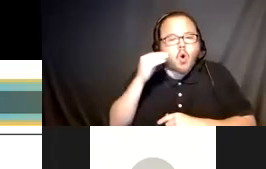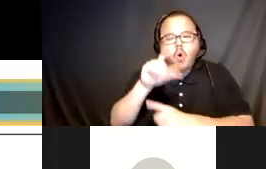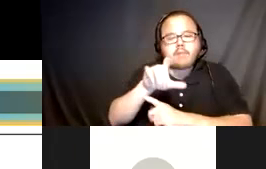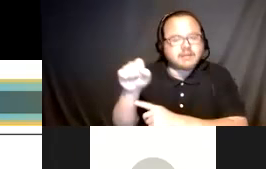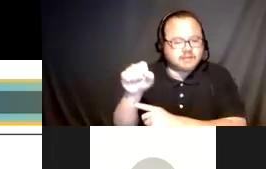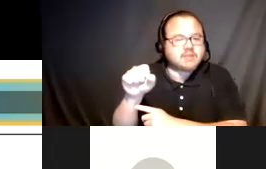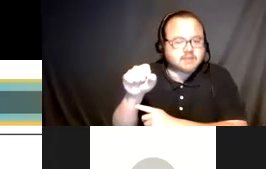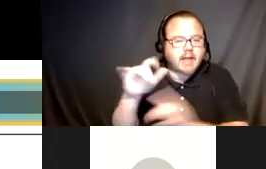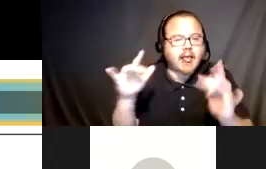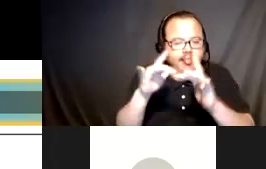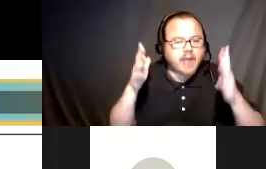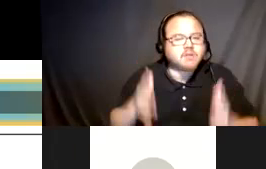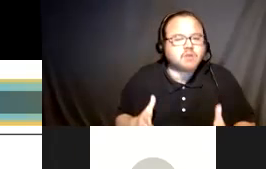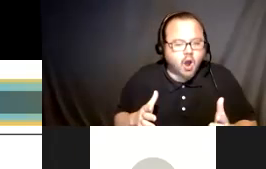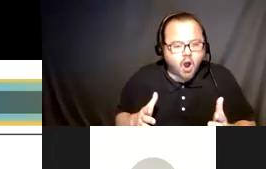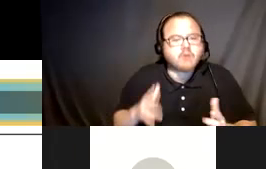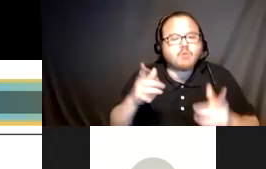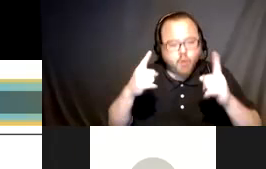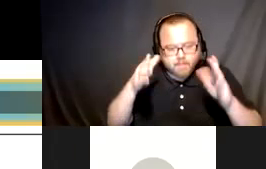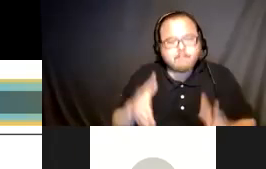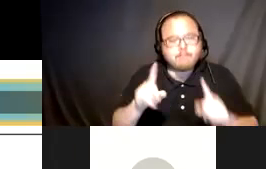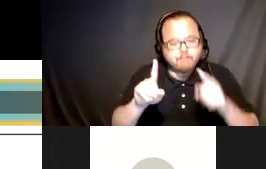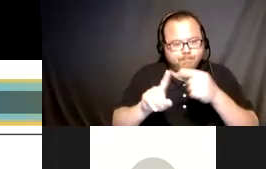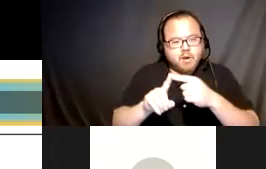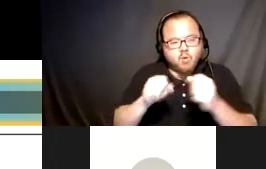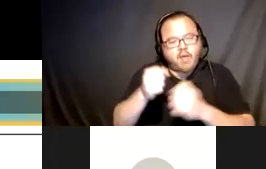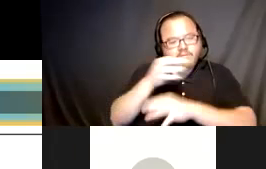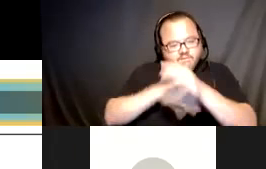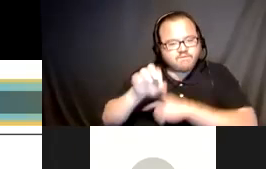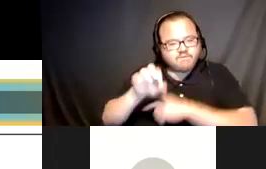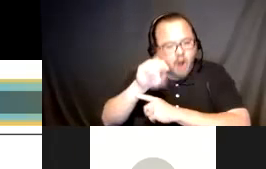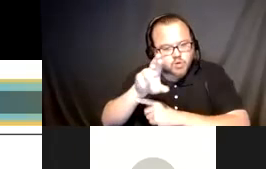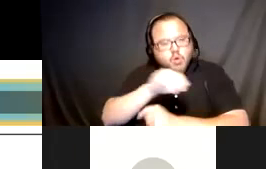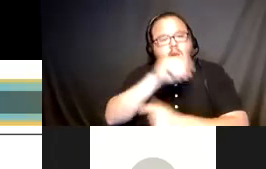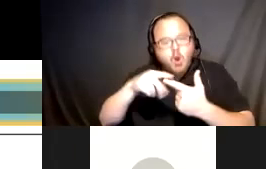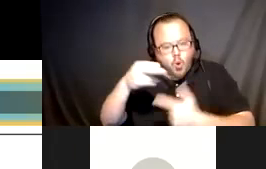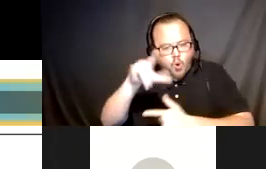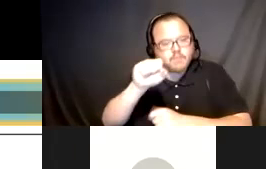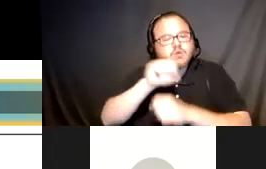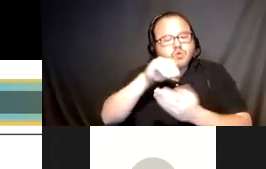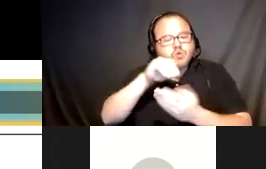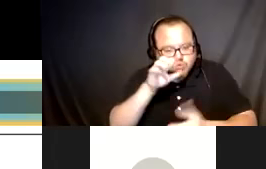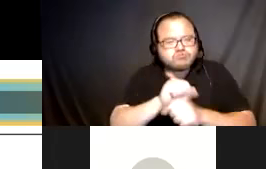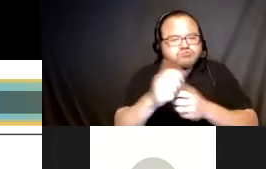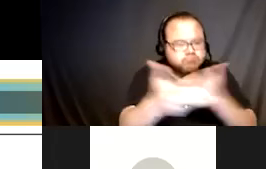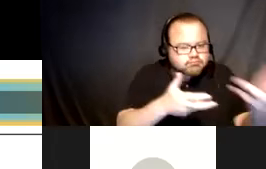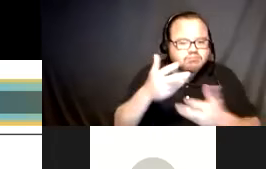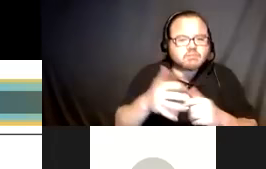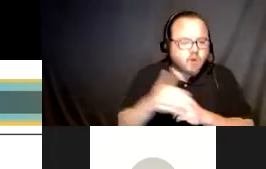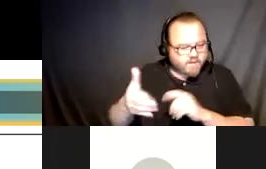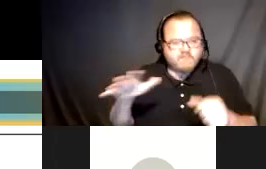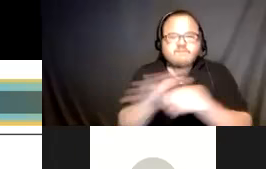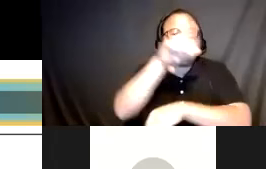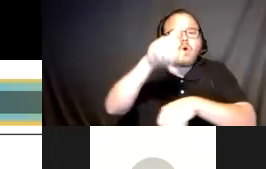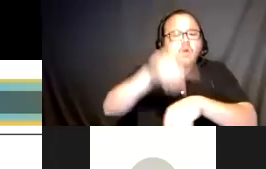We had a person who was working with both foster students and homeless, and we've hired a full-time homeless McKinney-Vento